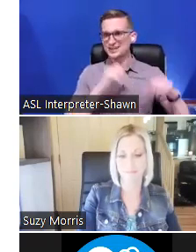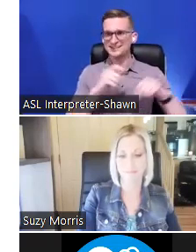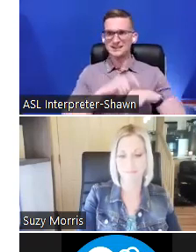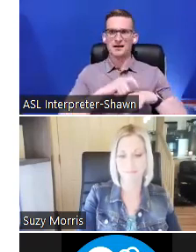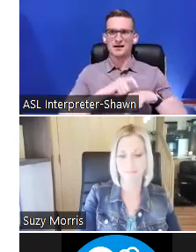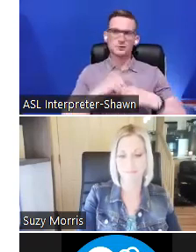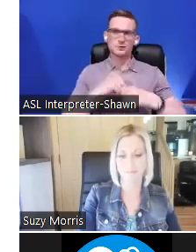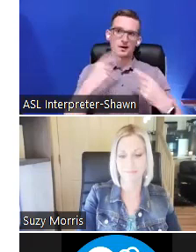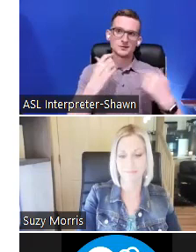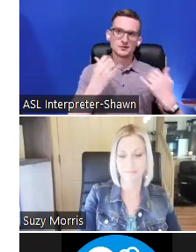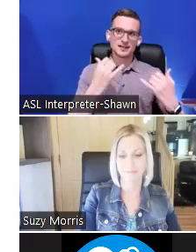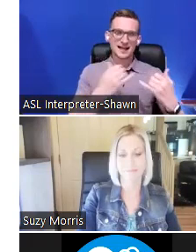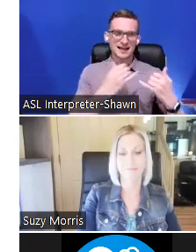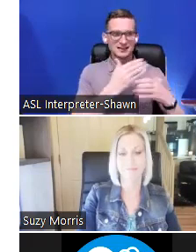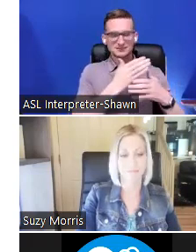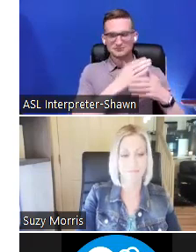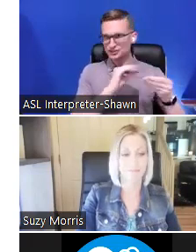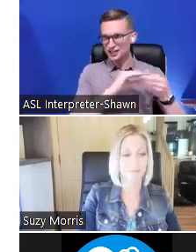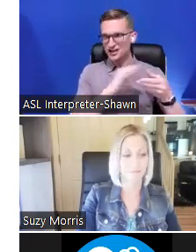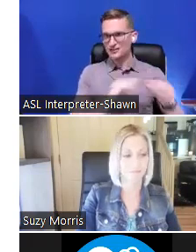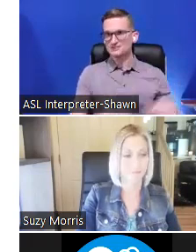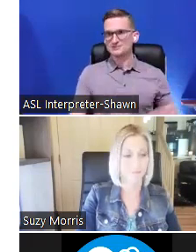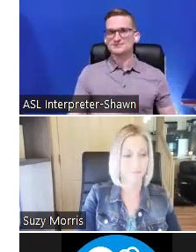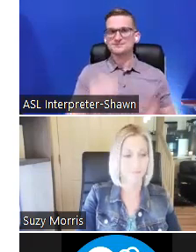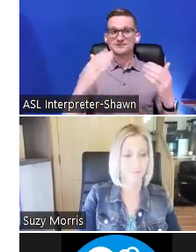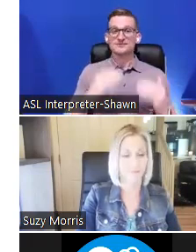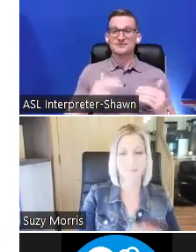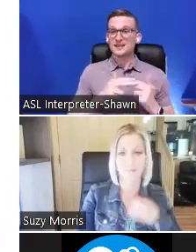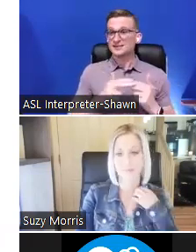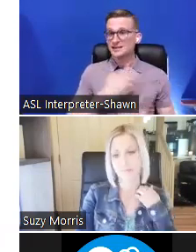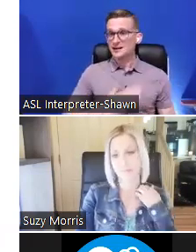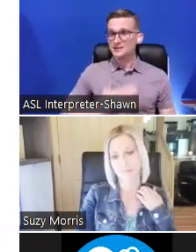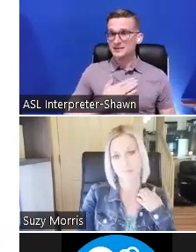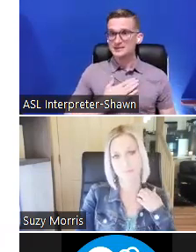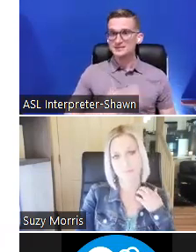today and share this out. Next slide, please.